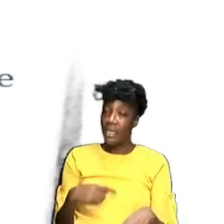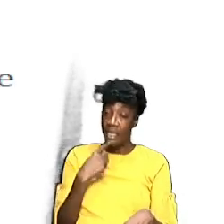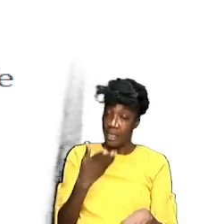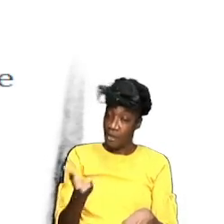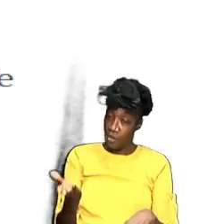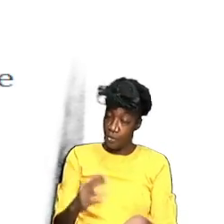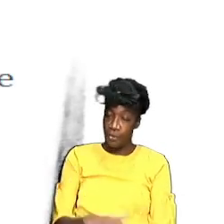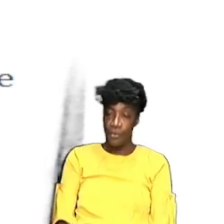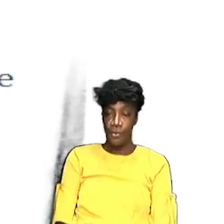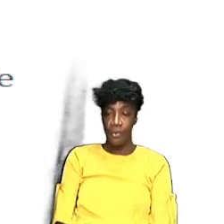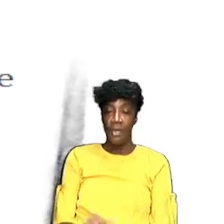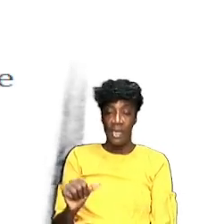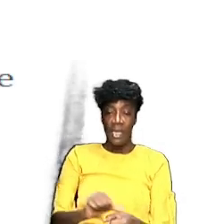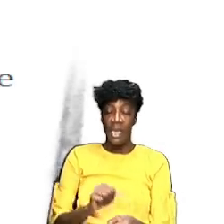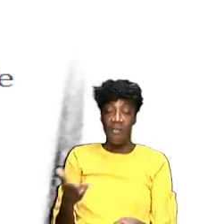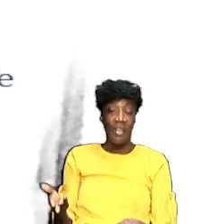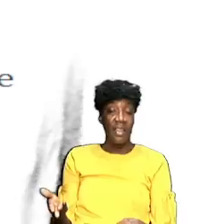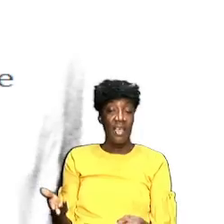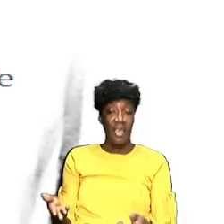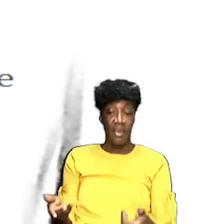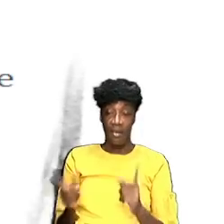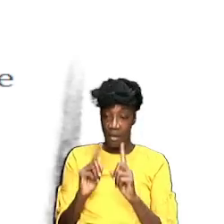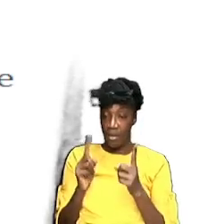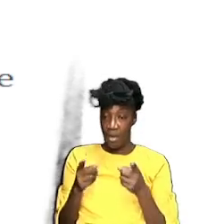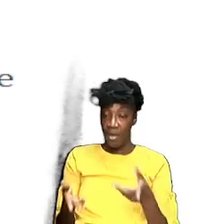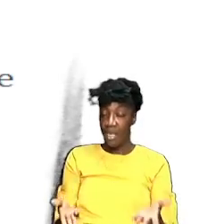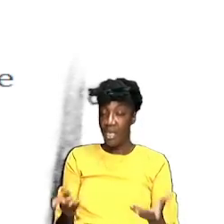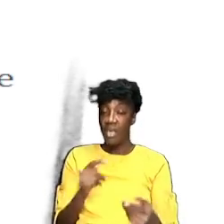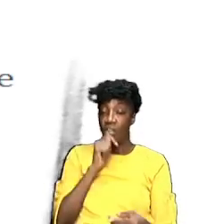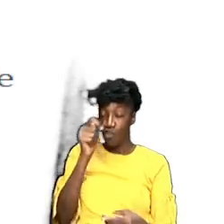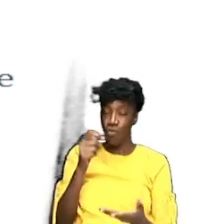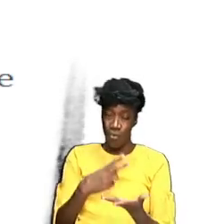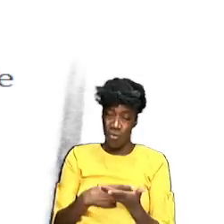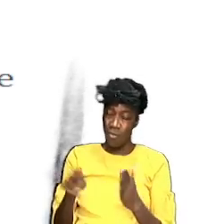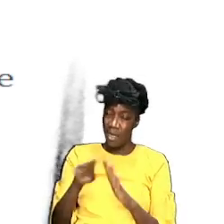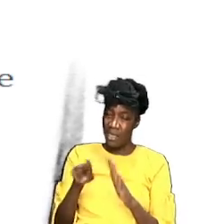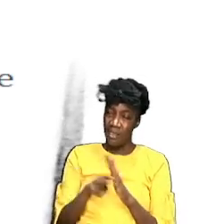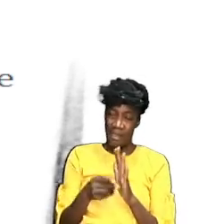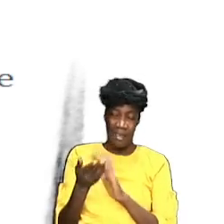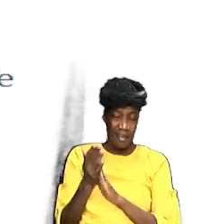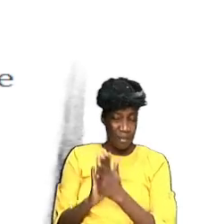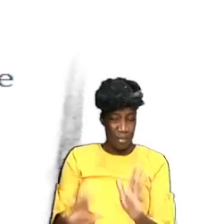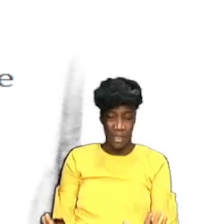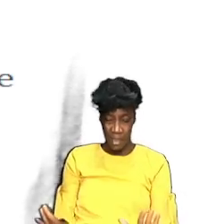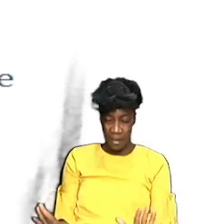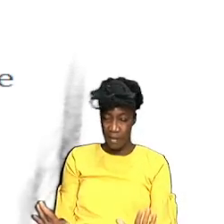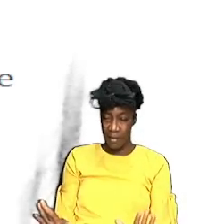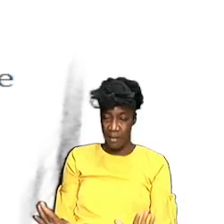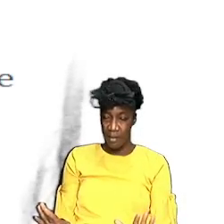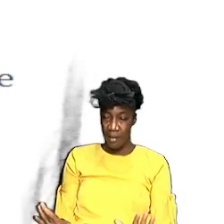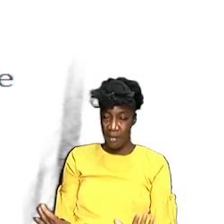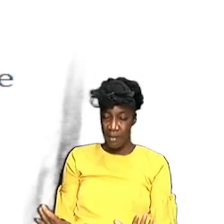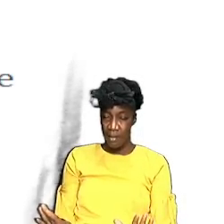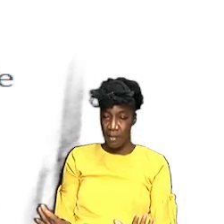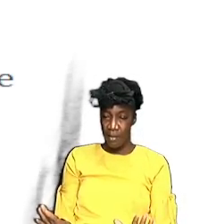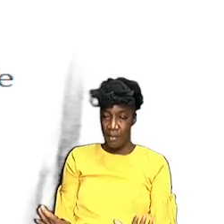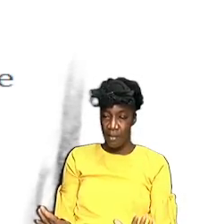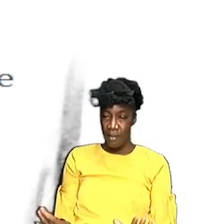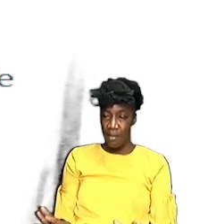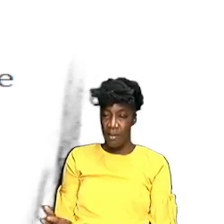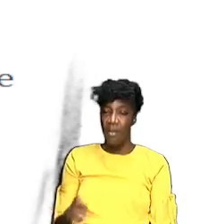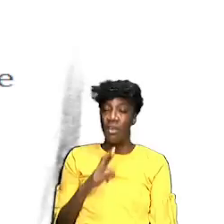something? Everything that I mention here, truth, righteousness, peace, all the way down, is